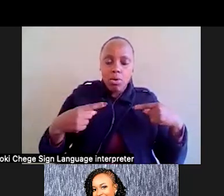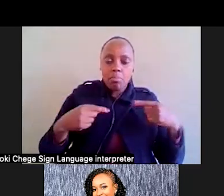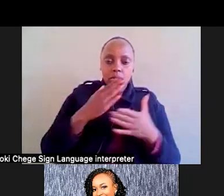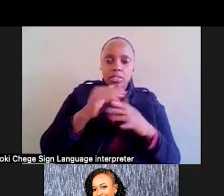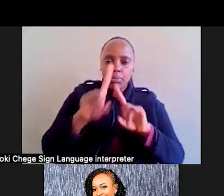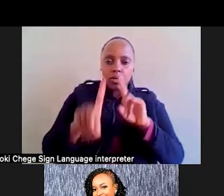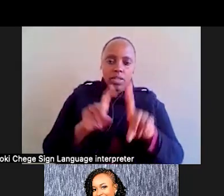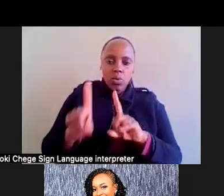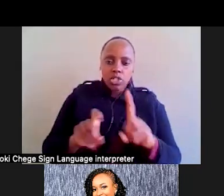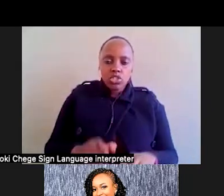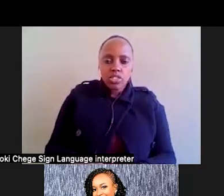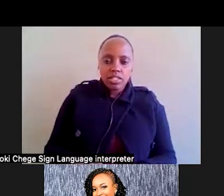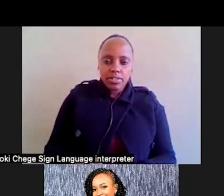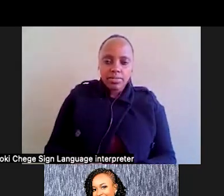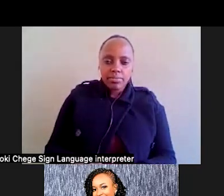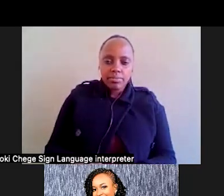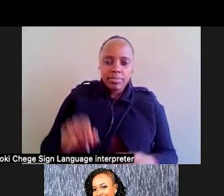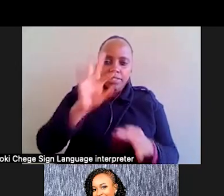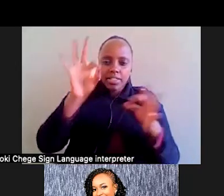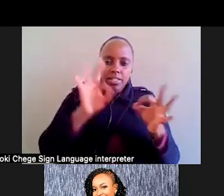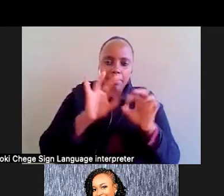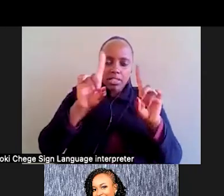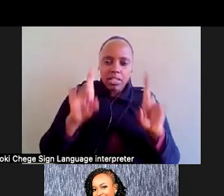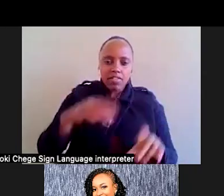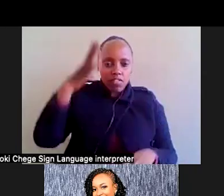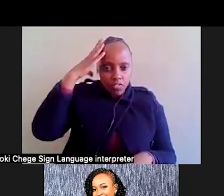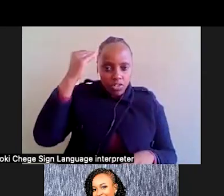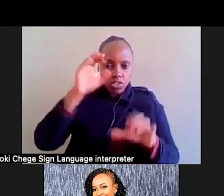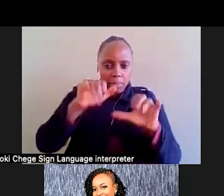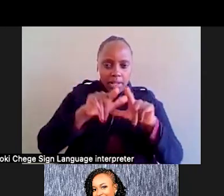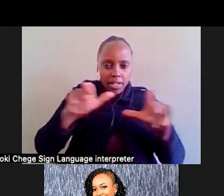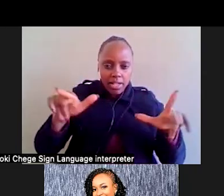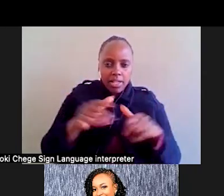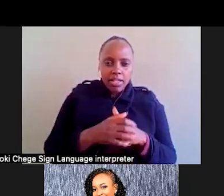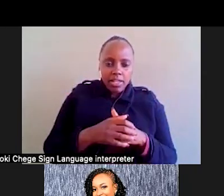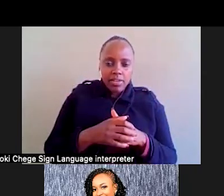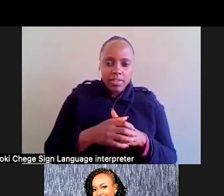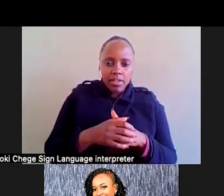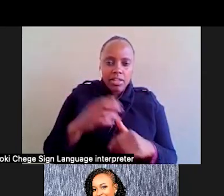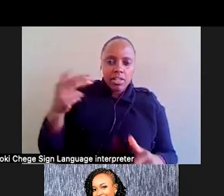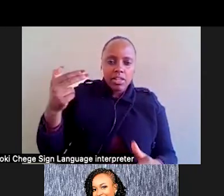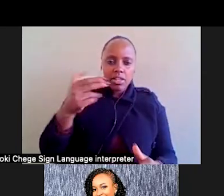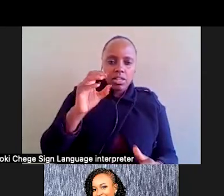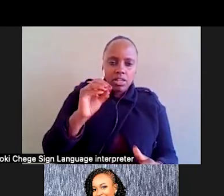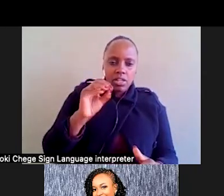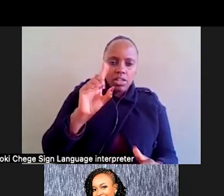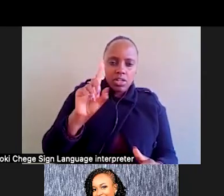questions. Is there a specific question here for Somaliland? Yes. And this goes to